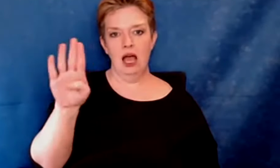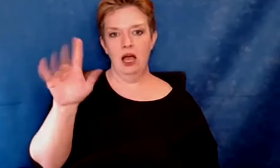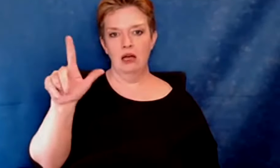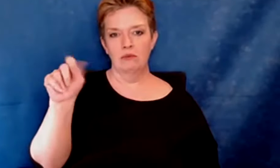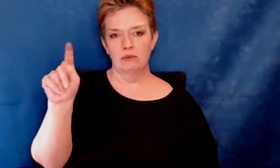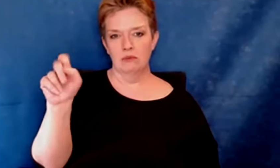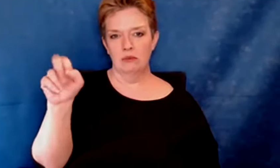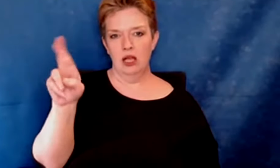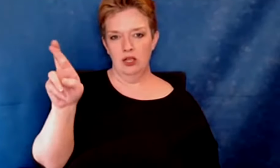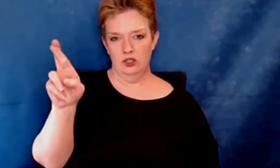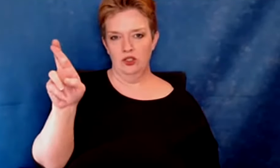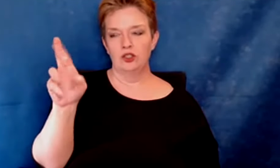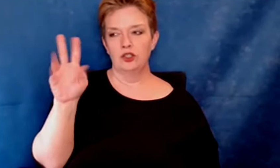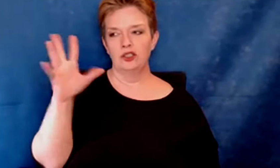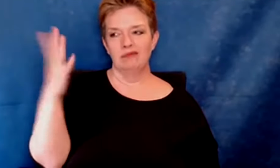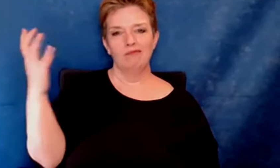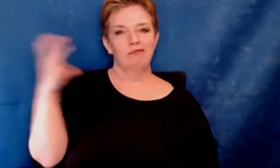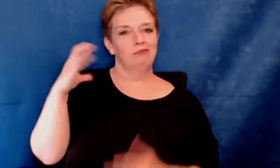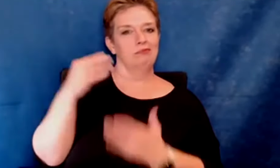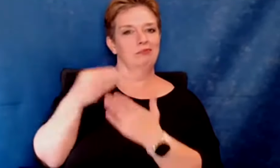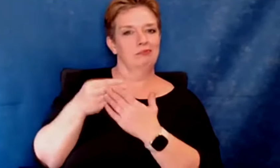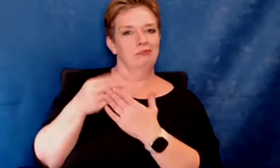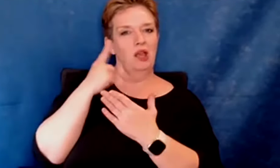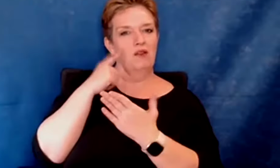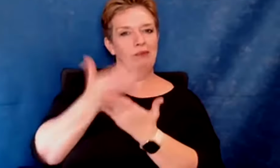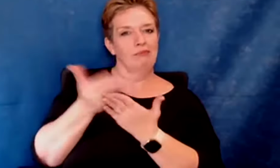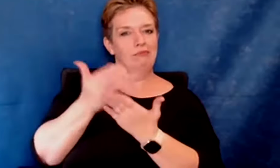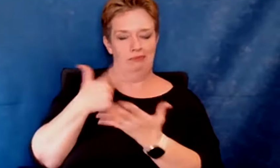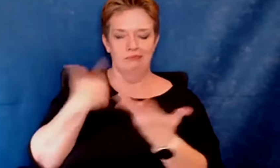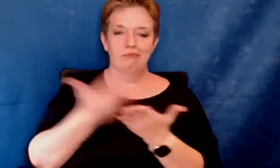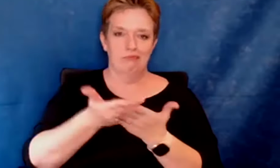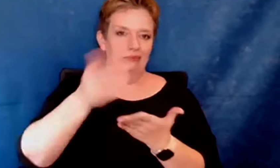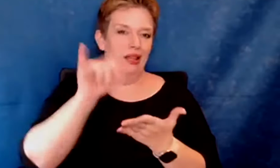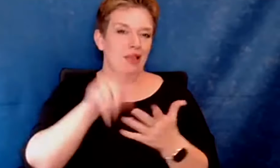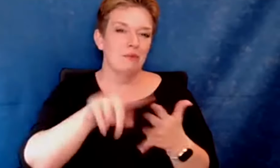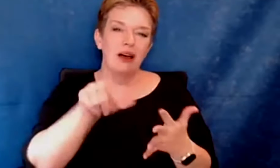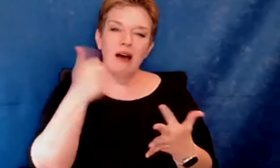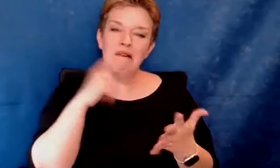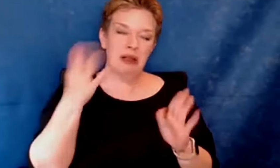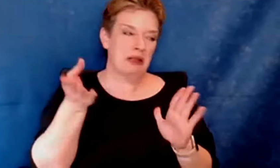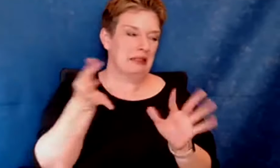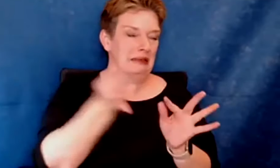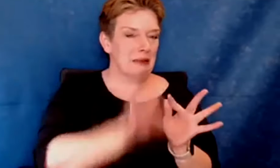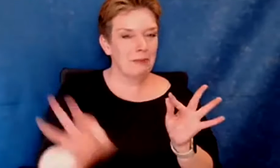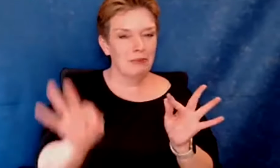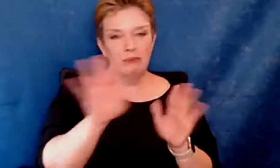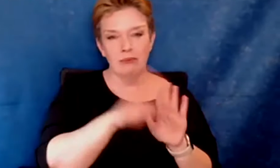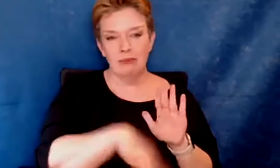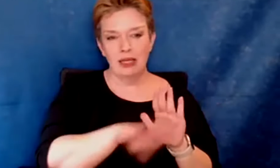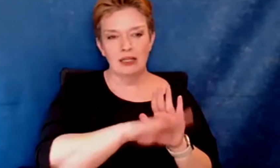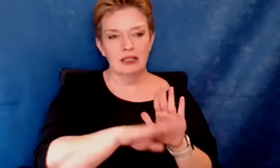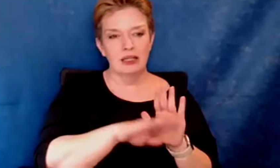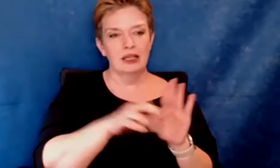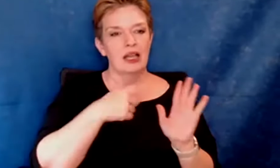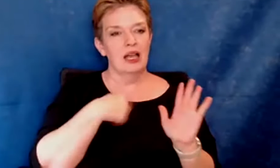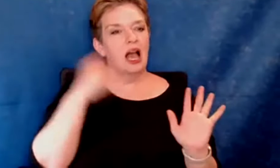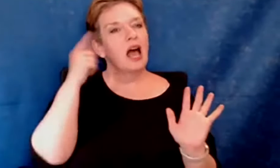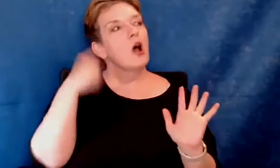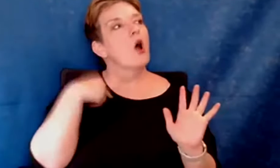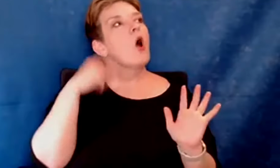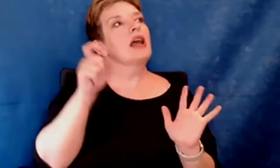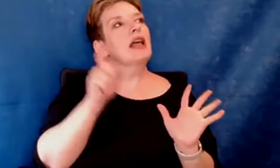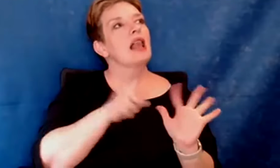the residency, everything else was pretty basic. So I think I was like, oh, I need to bring this and this. I